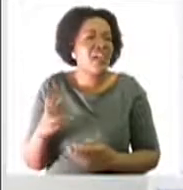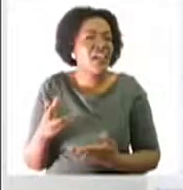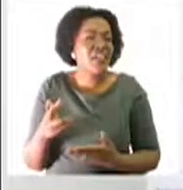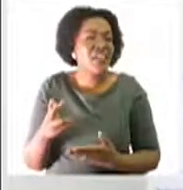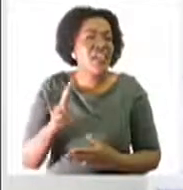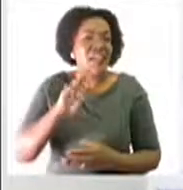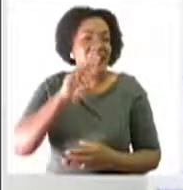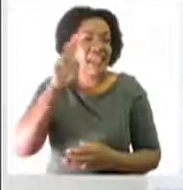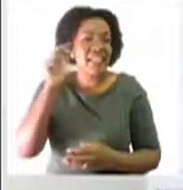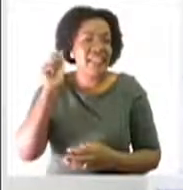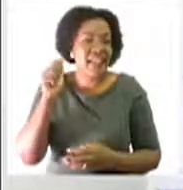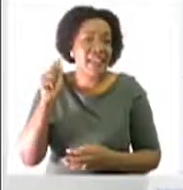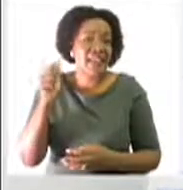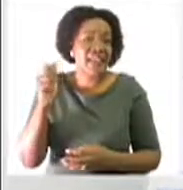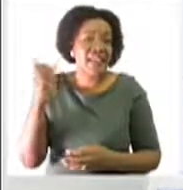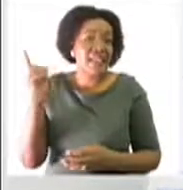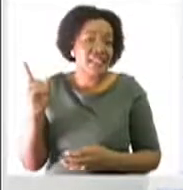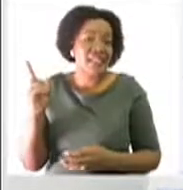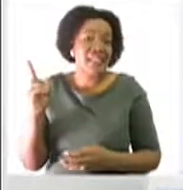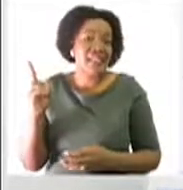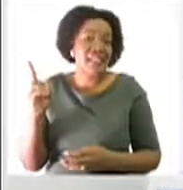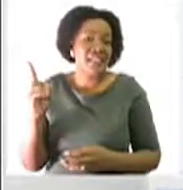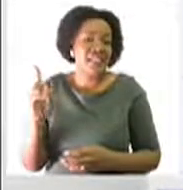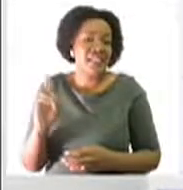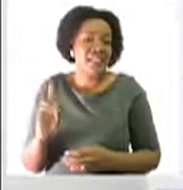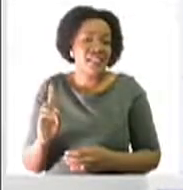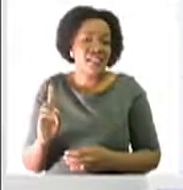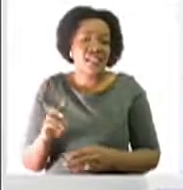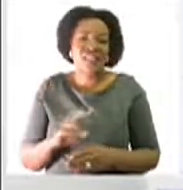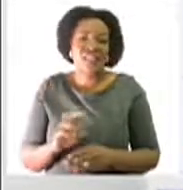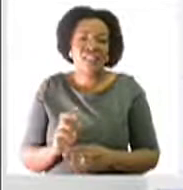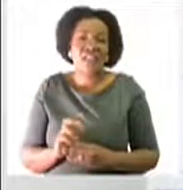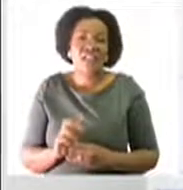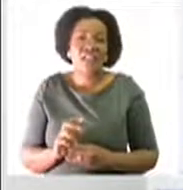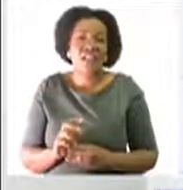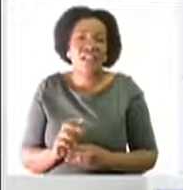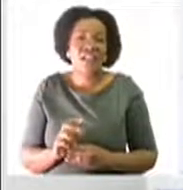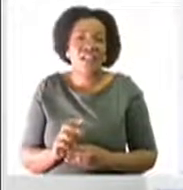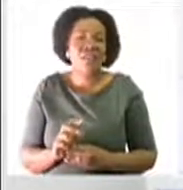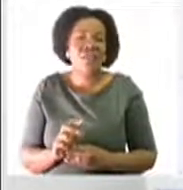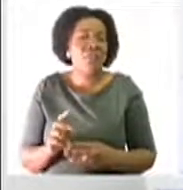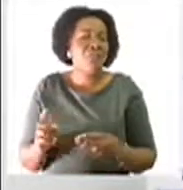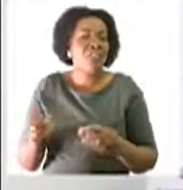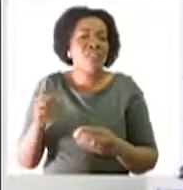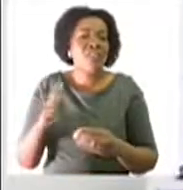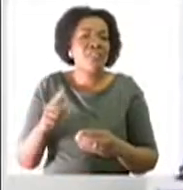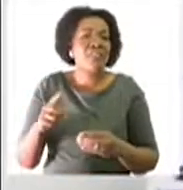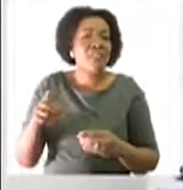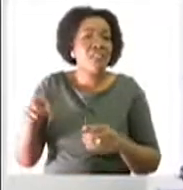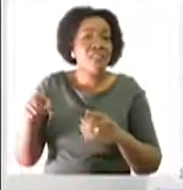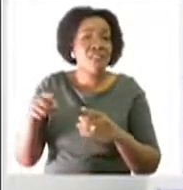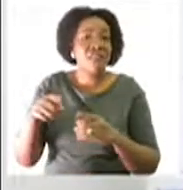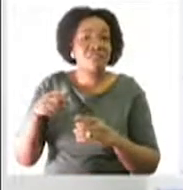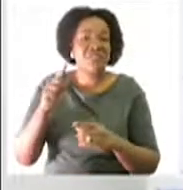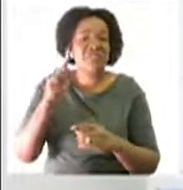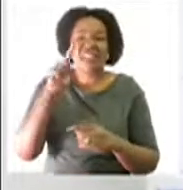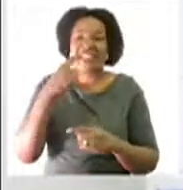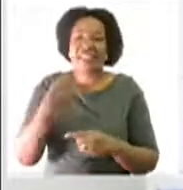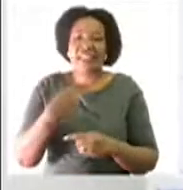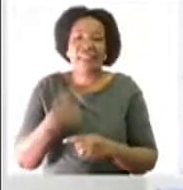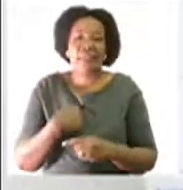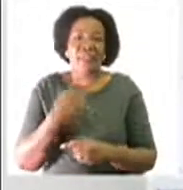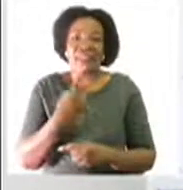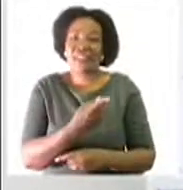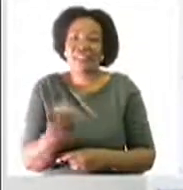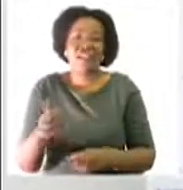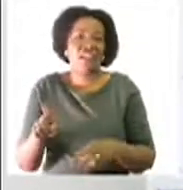had. Now had we can use to all the pronouns. Remember what the pronouns are? We